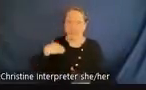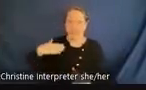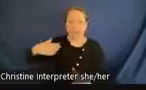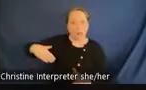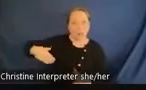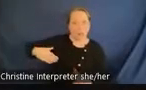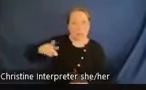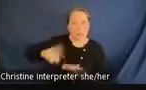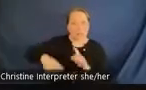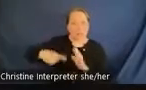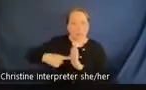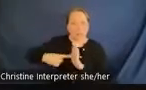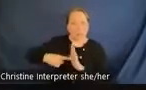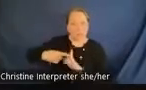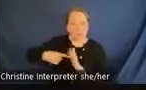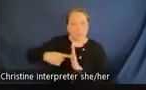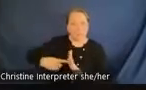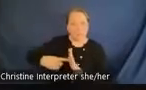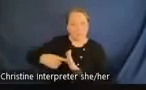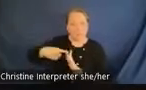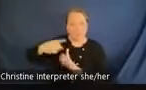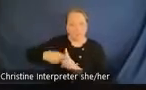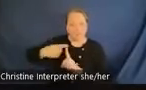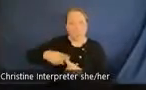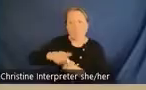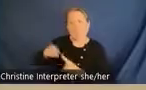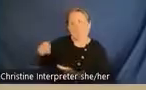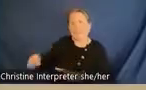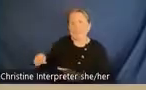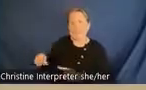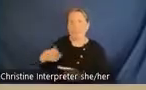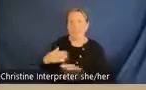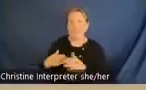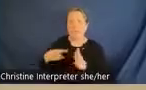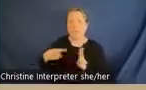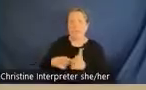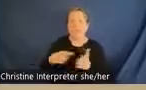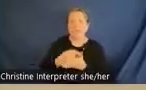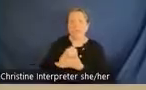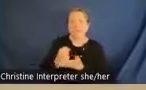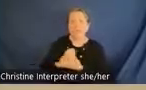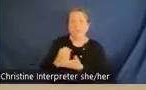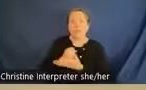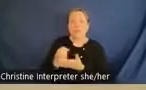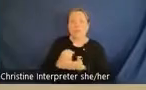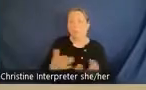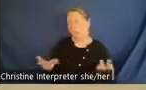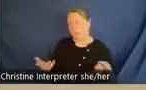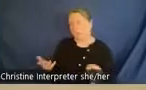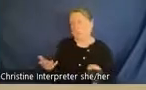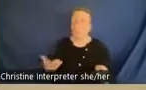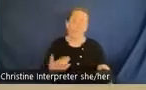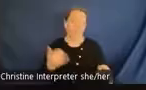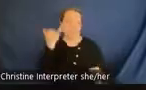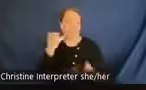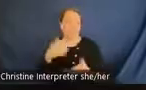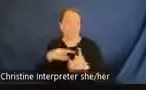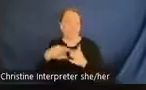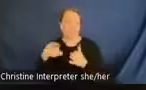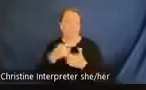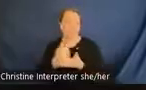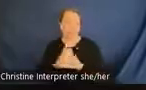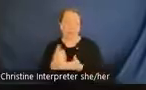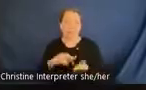and he's just running up credit card debt. So. That to me is called not being able to pay your rent.